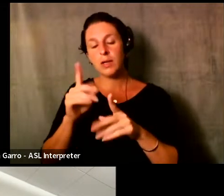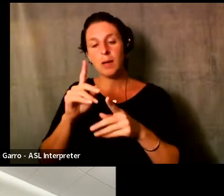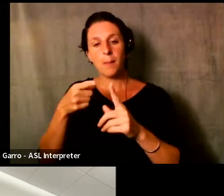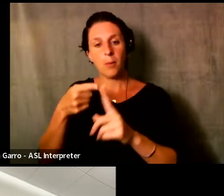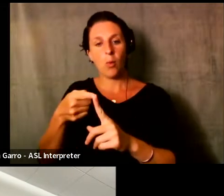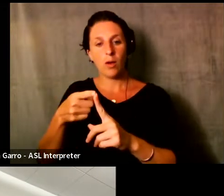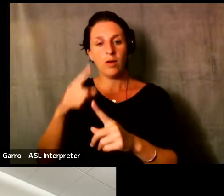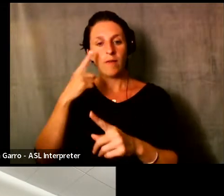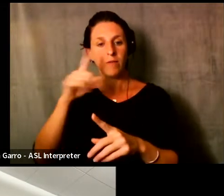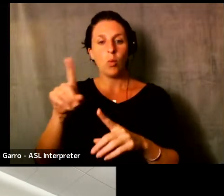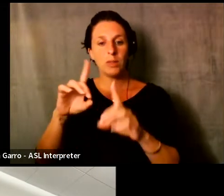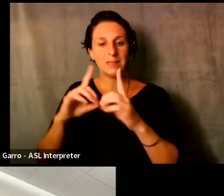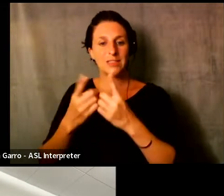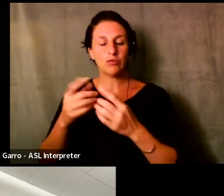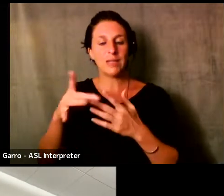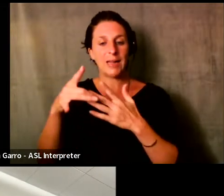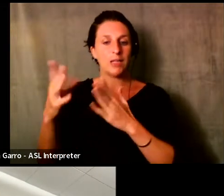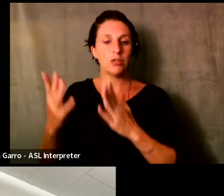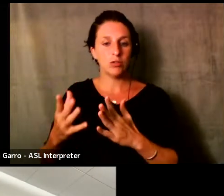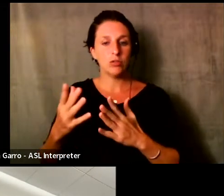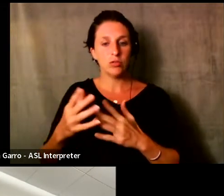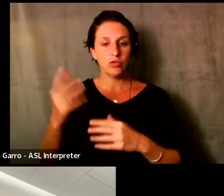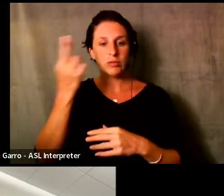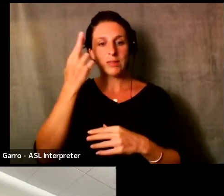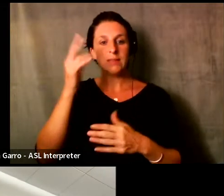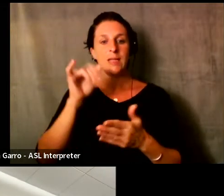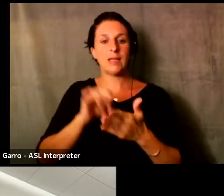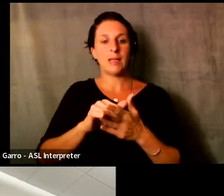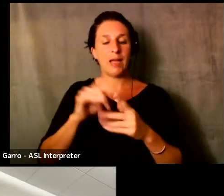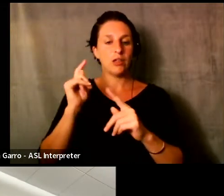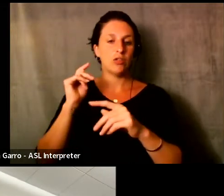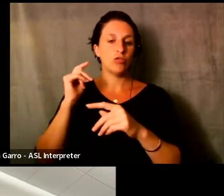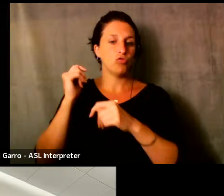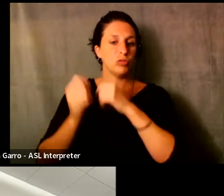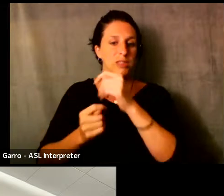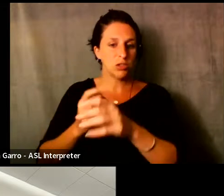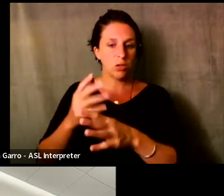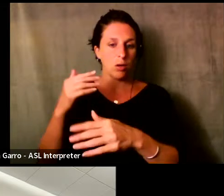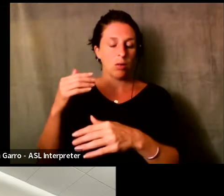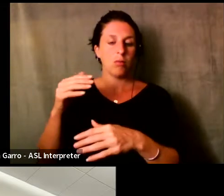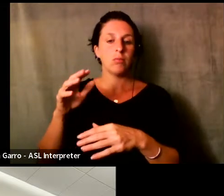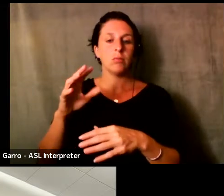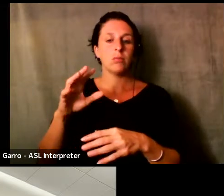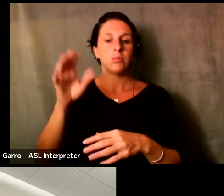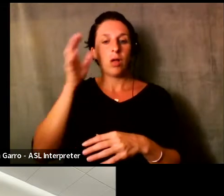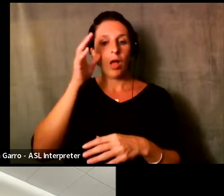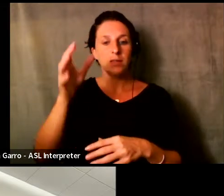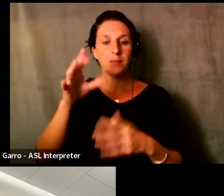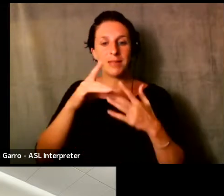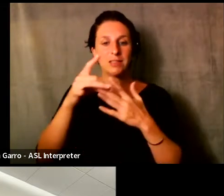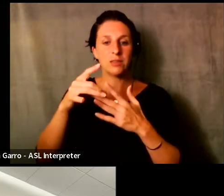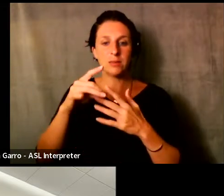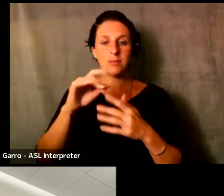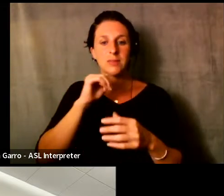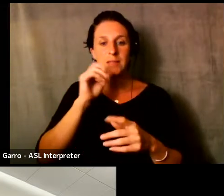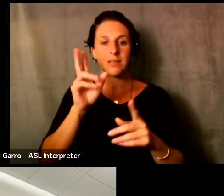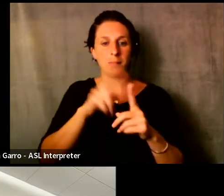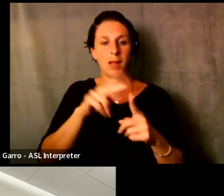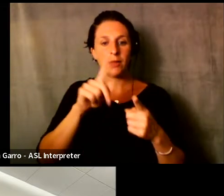was a realization that the traditional concept of leadership doesn't apply to anti-racism work. I'll read one